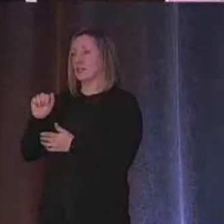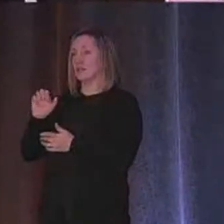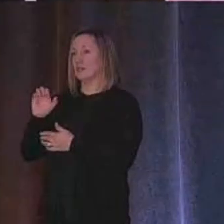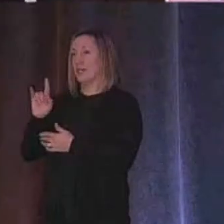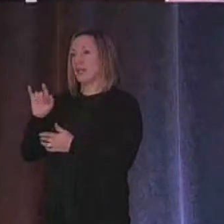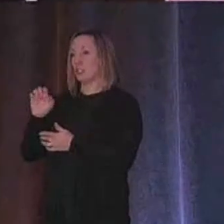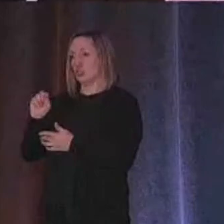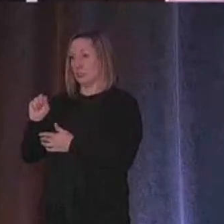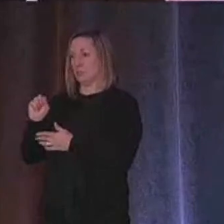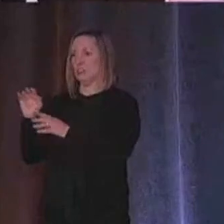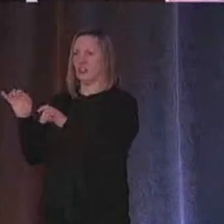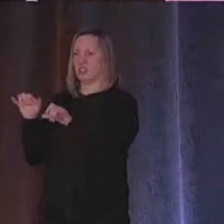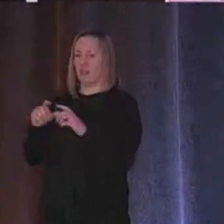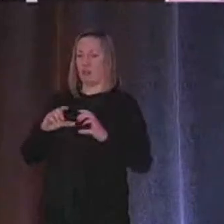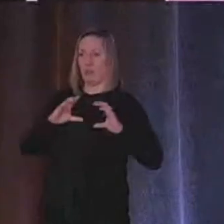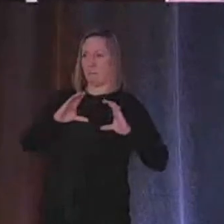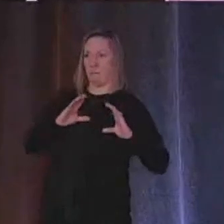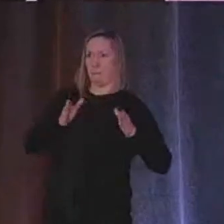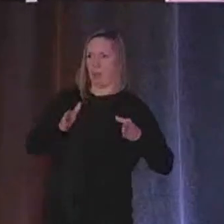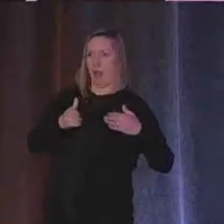move together.